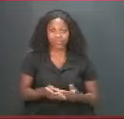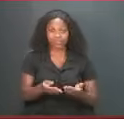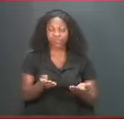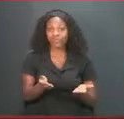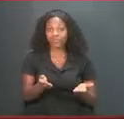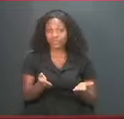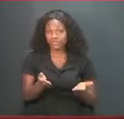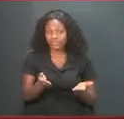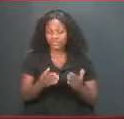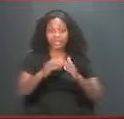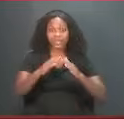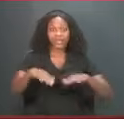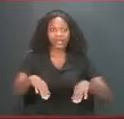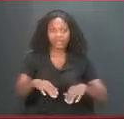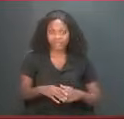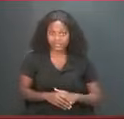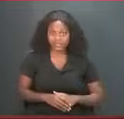House